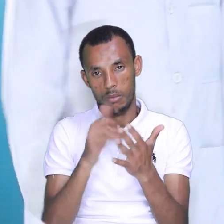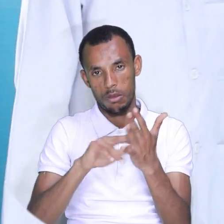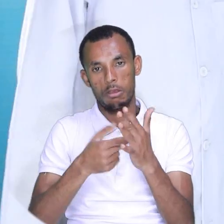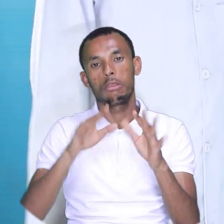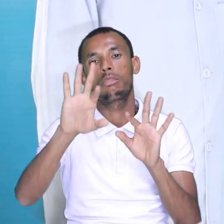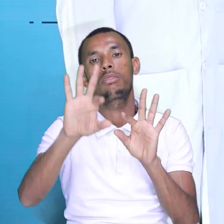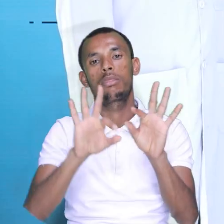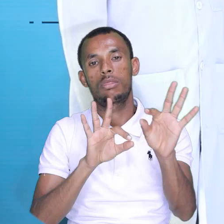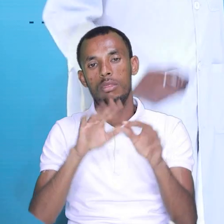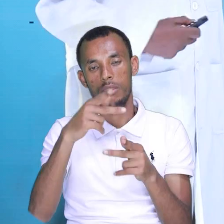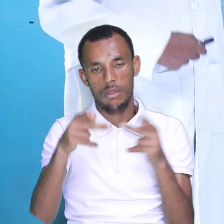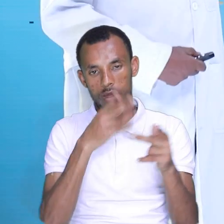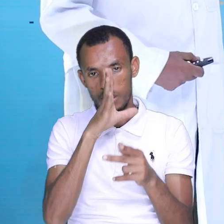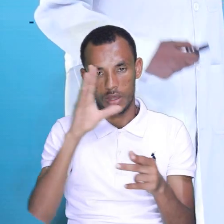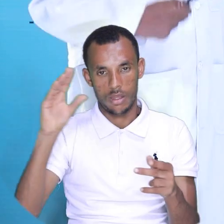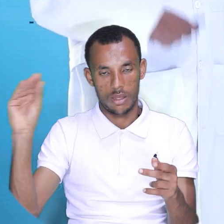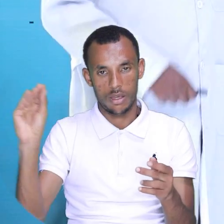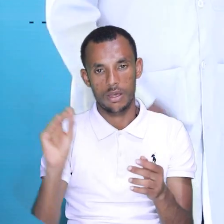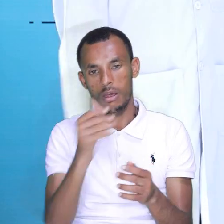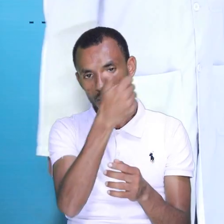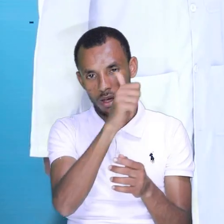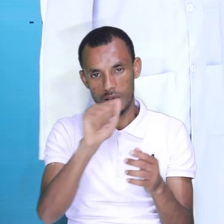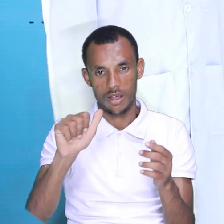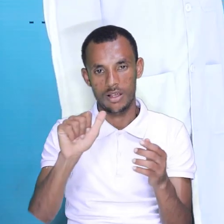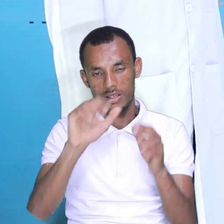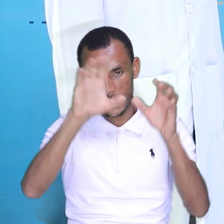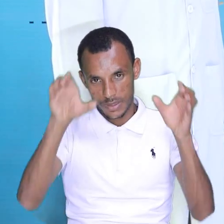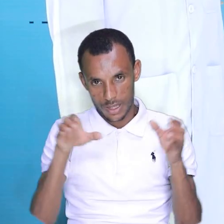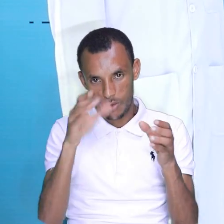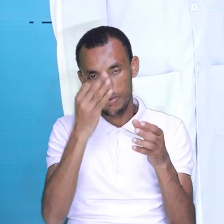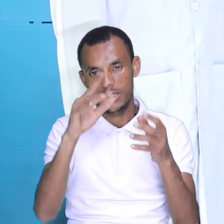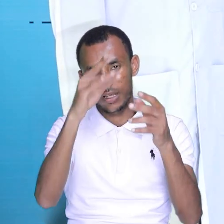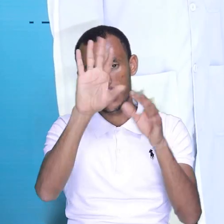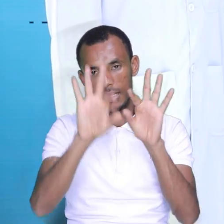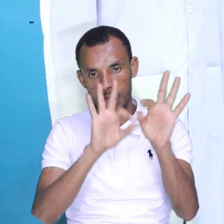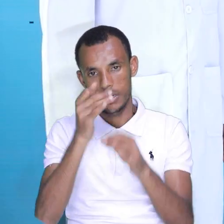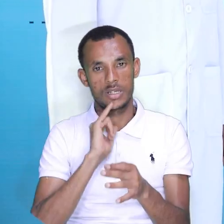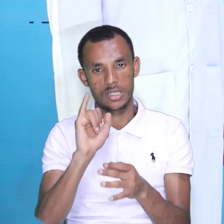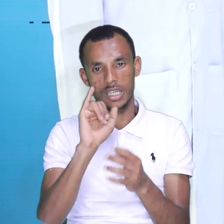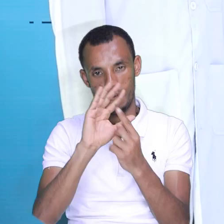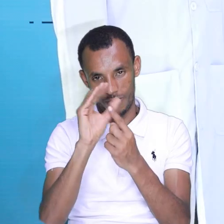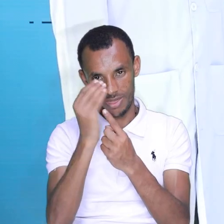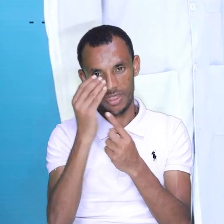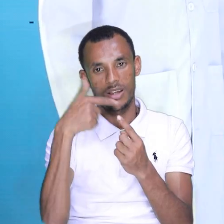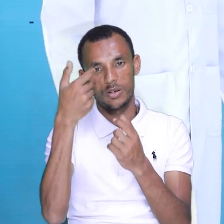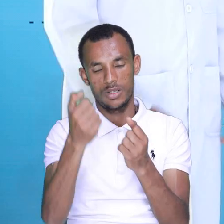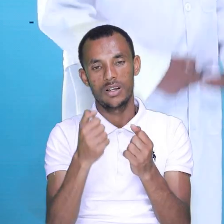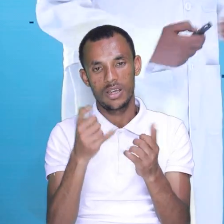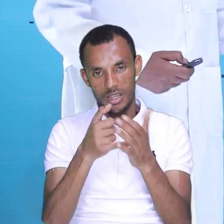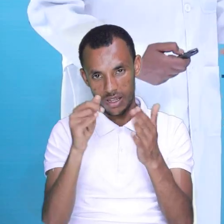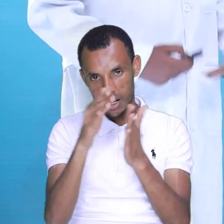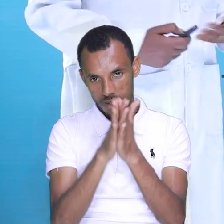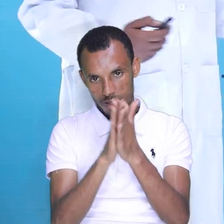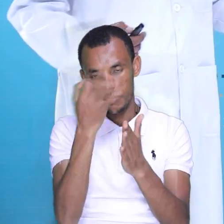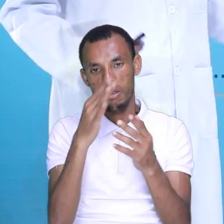space. And any subset of the sample space, we call it that event. It is an interest of